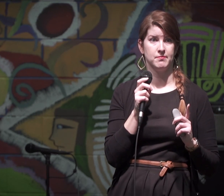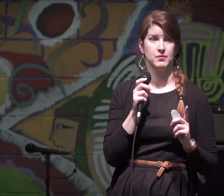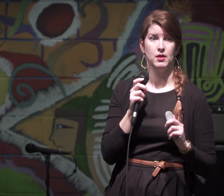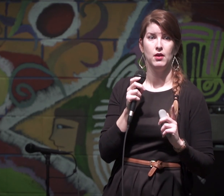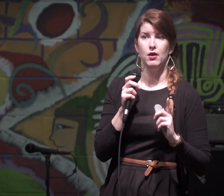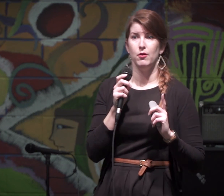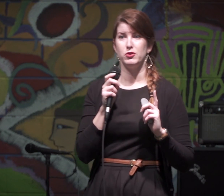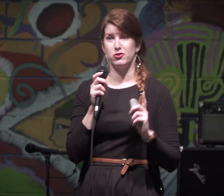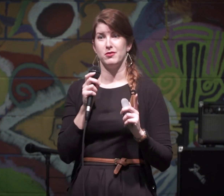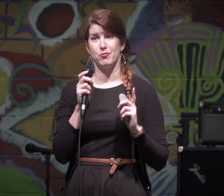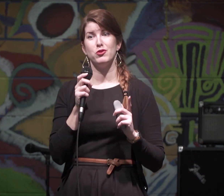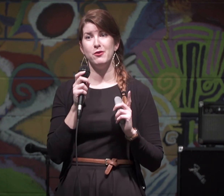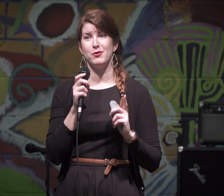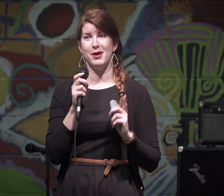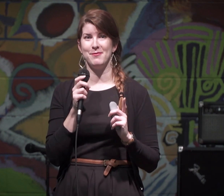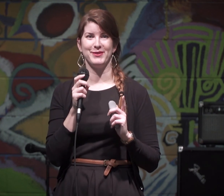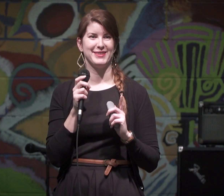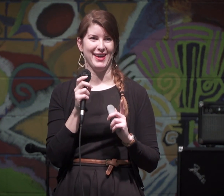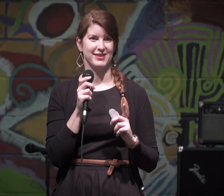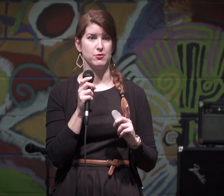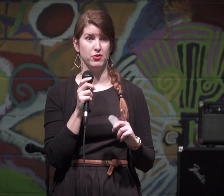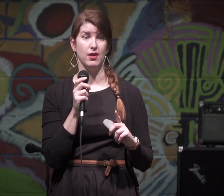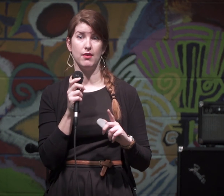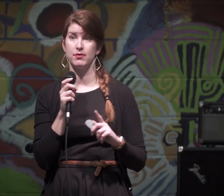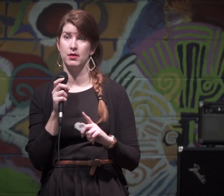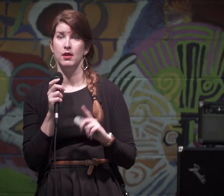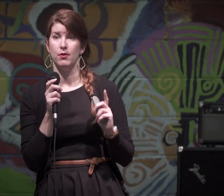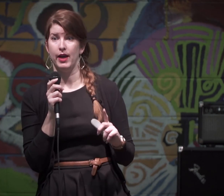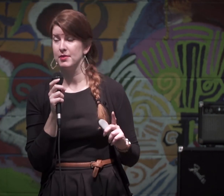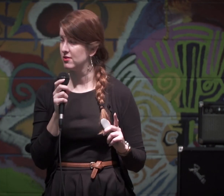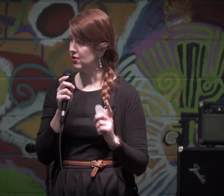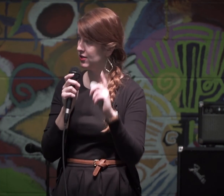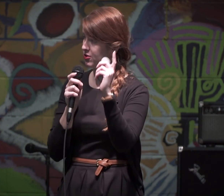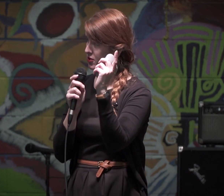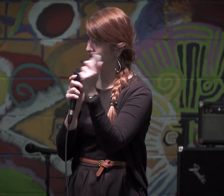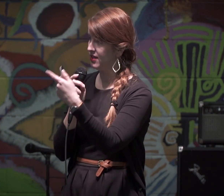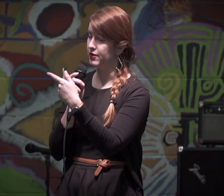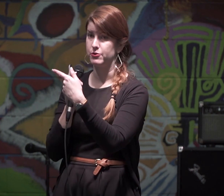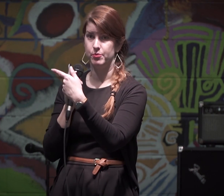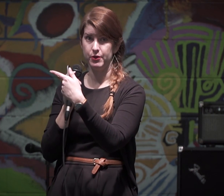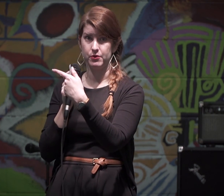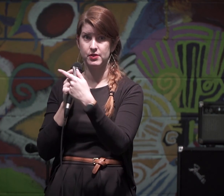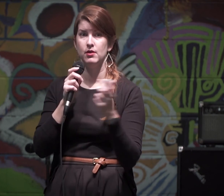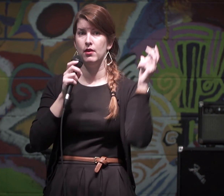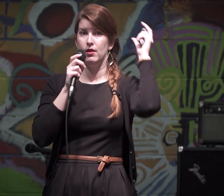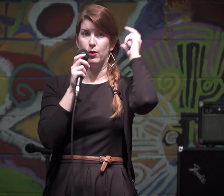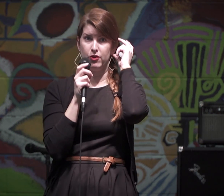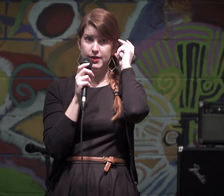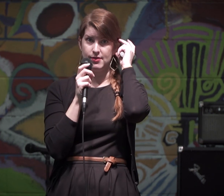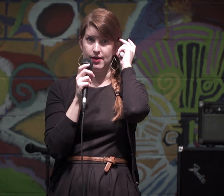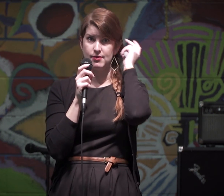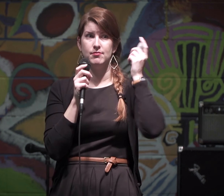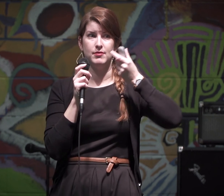interpreters, which is a pretty phenomenal task to pull off. And what happens is all the interpreters sit in those booths, they